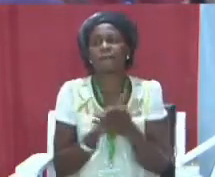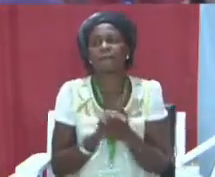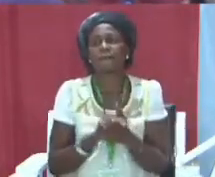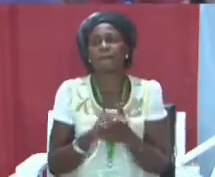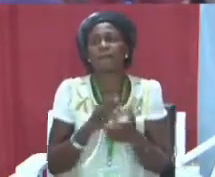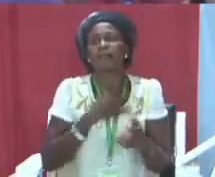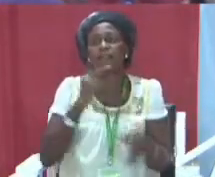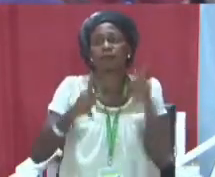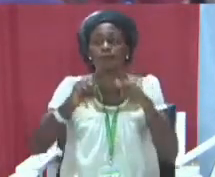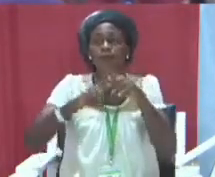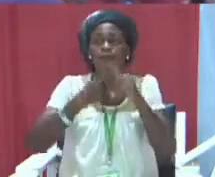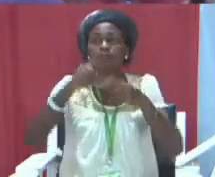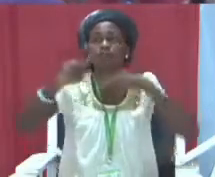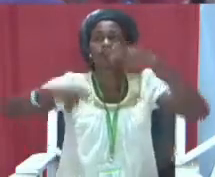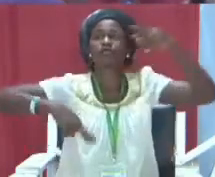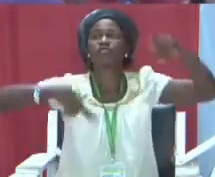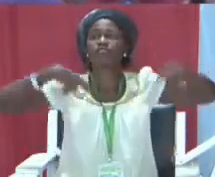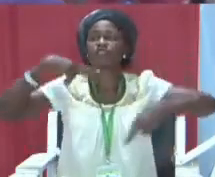And the people began to rejoice.